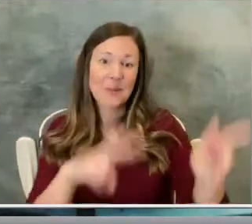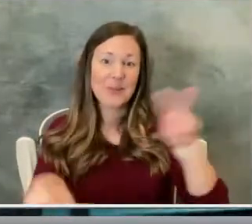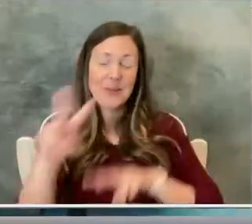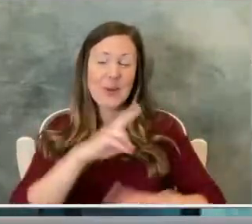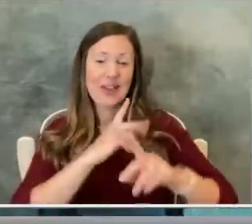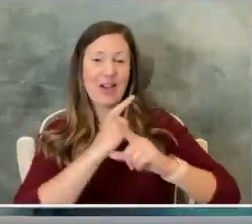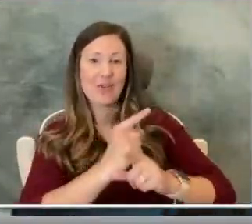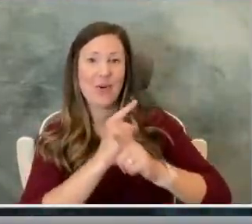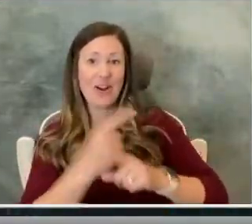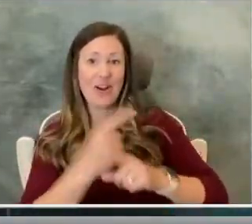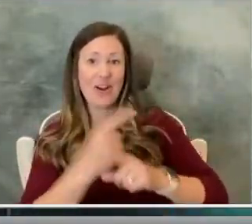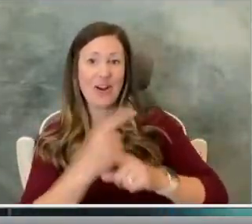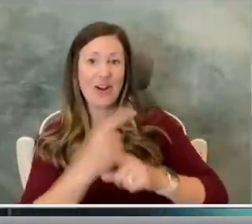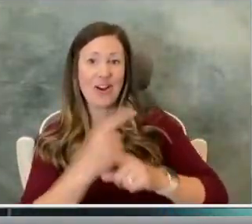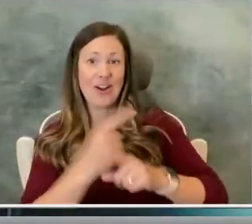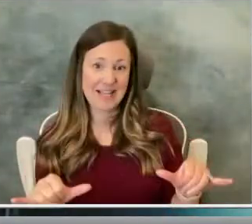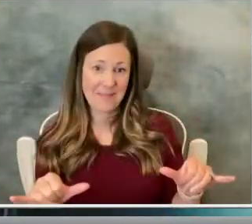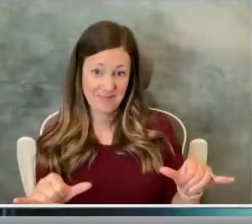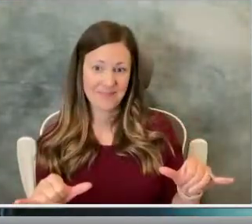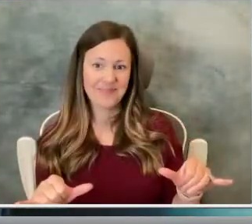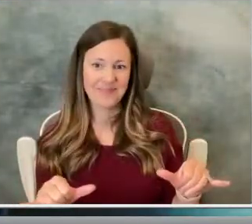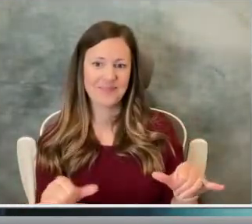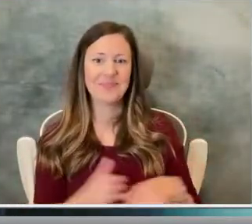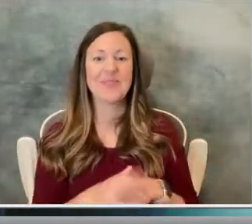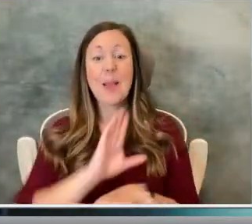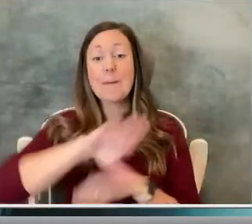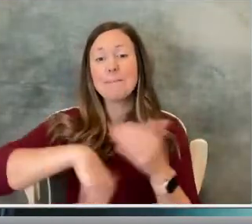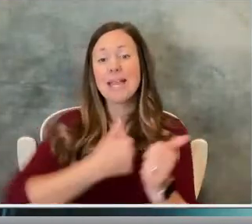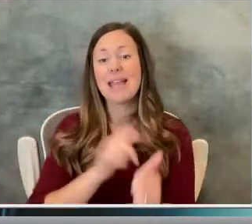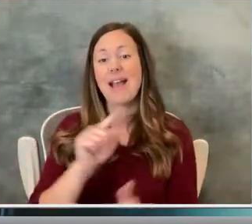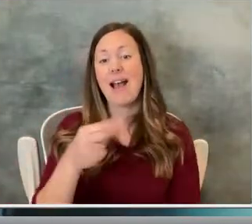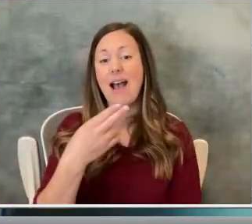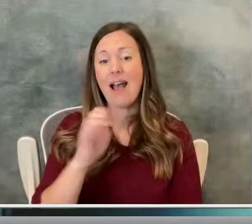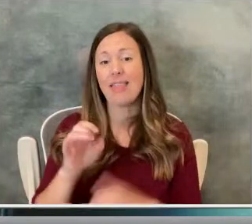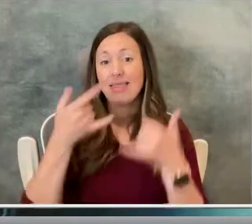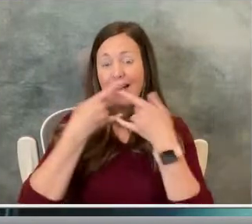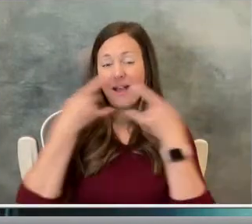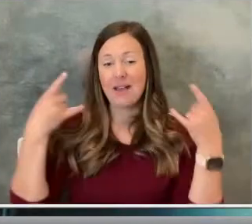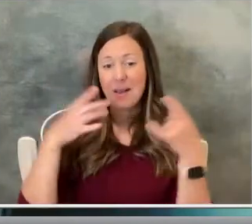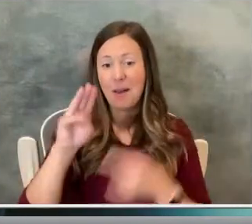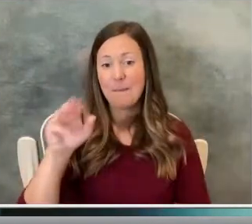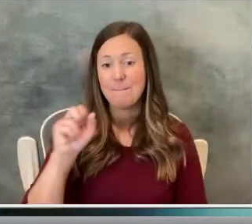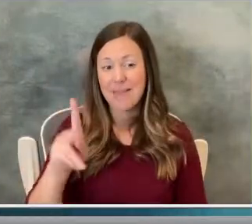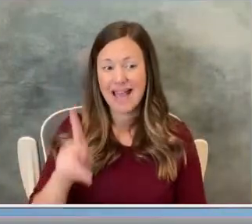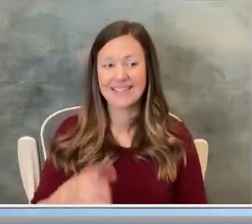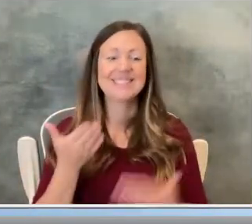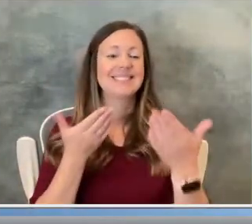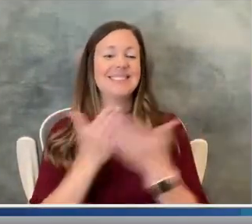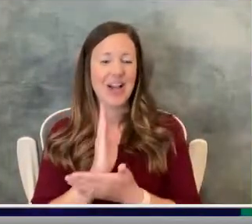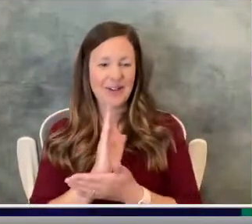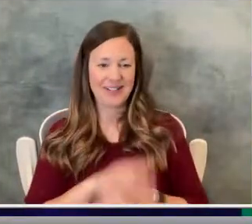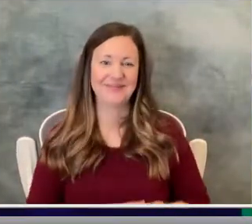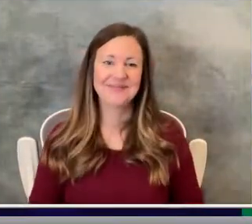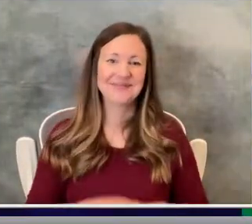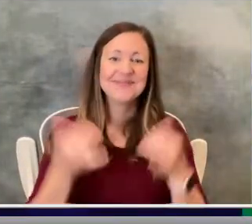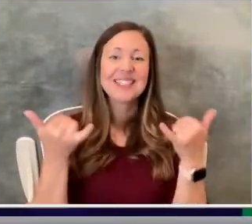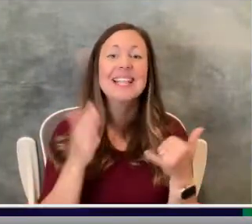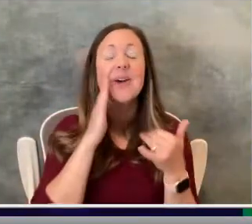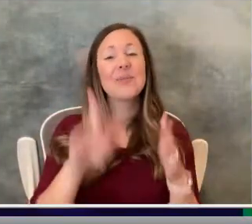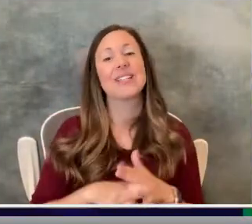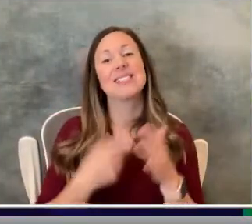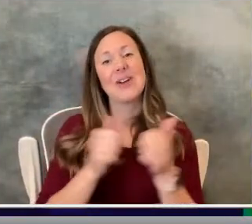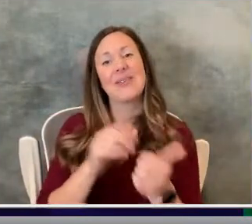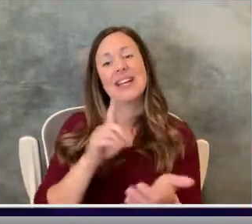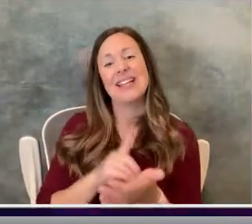System. Let's go behind the mask. All right, we're going behind the mask. We're going to start with Dr.